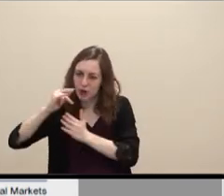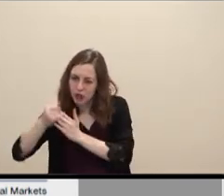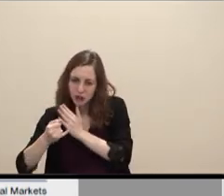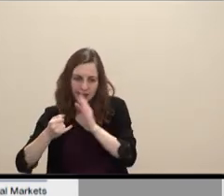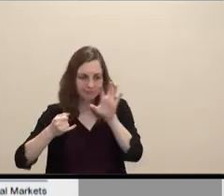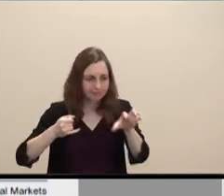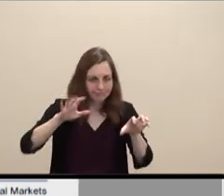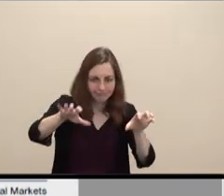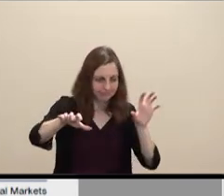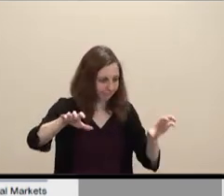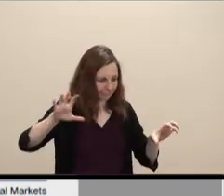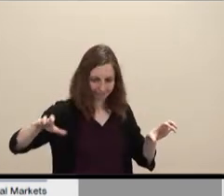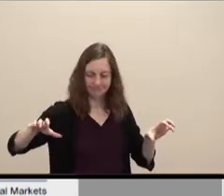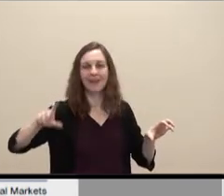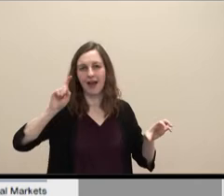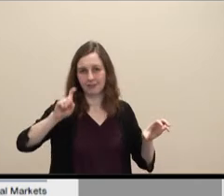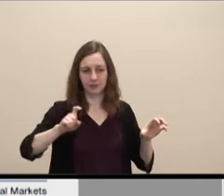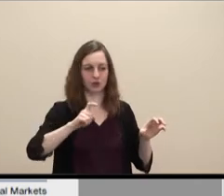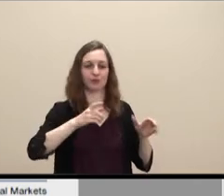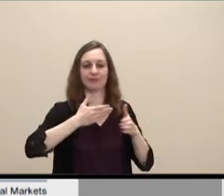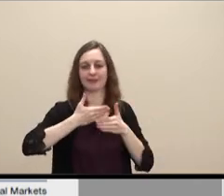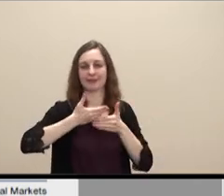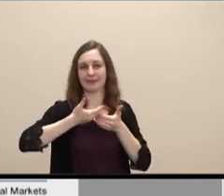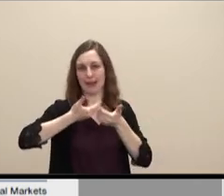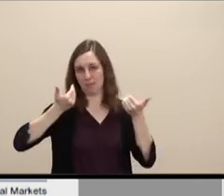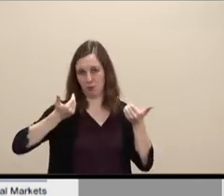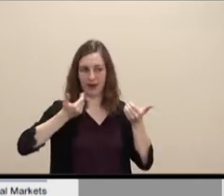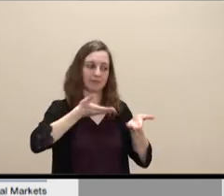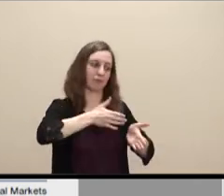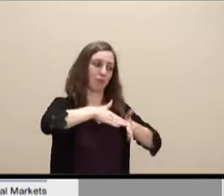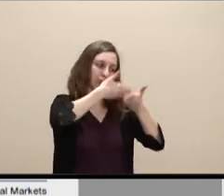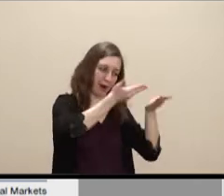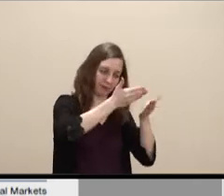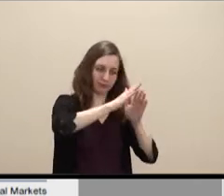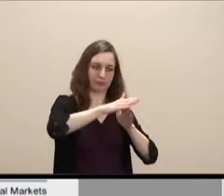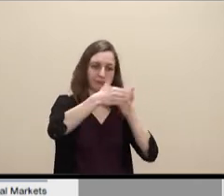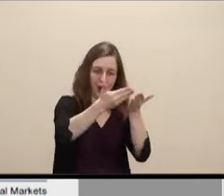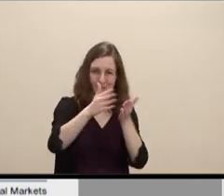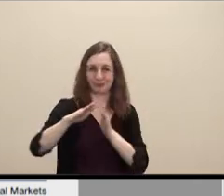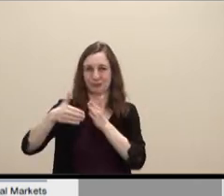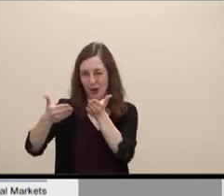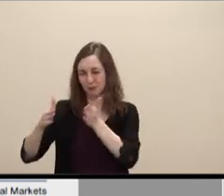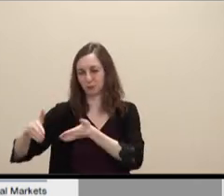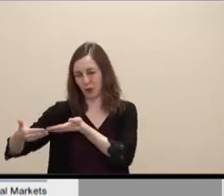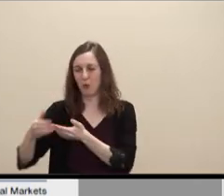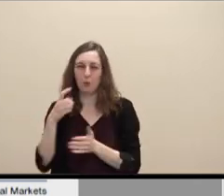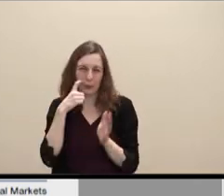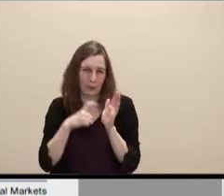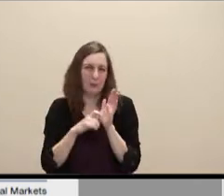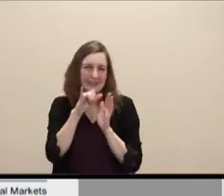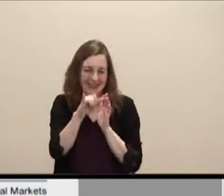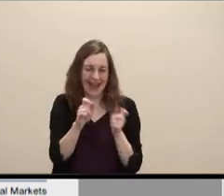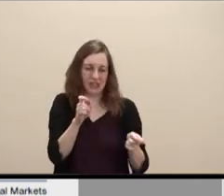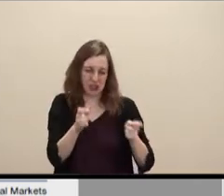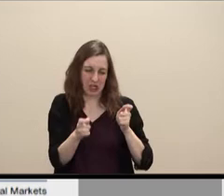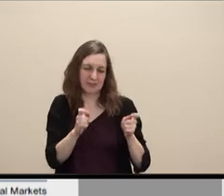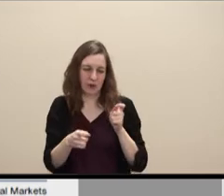proposition. And so that gave voters a little bit of pause this past election cycle, and we saw